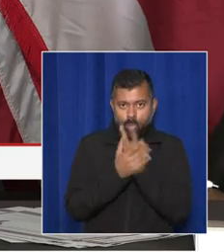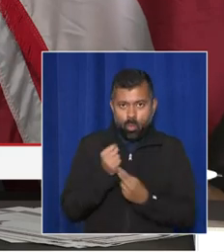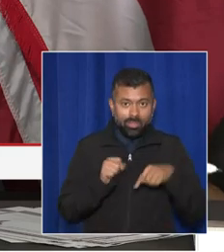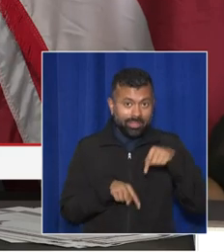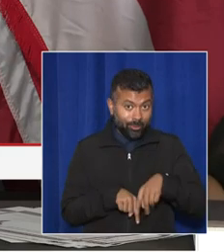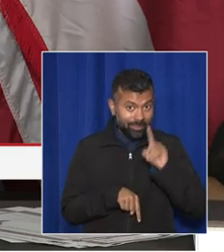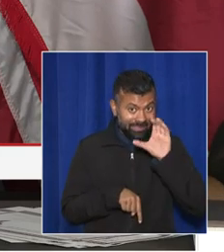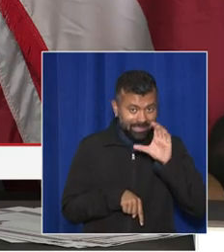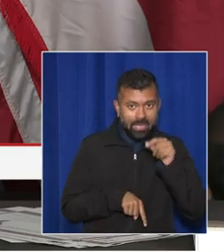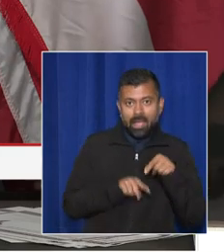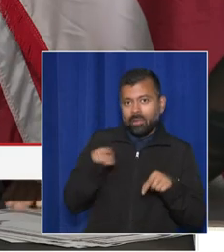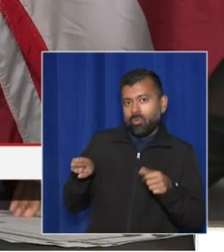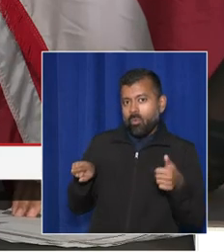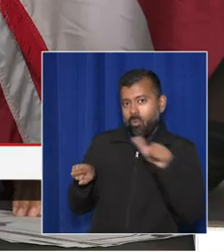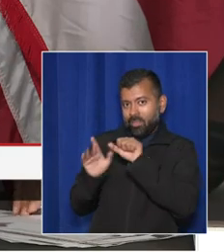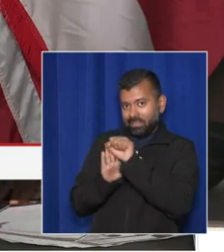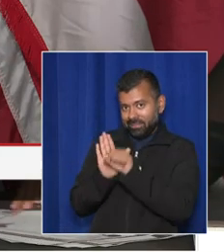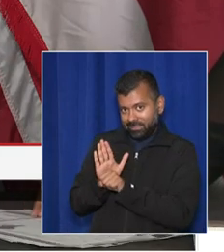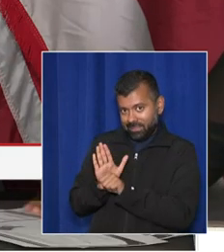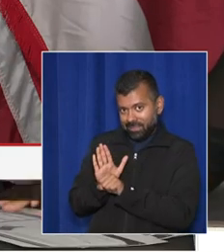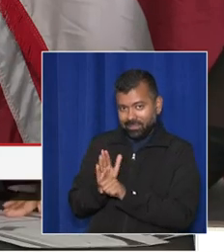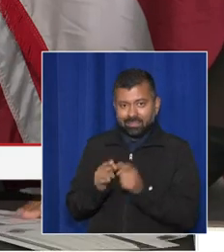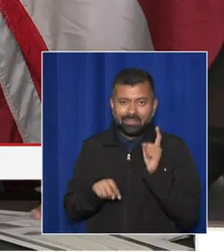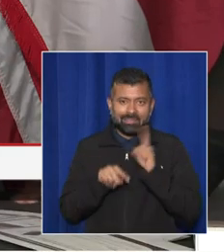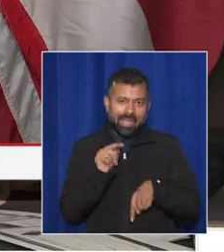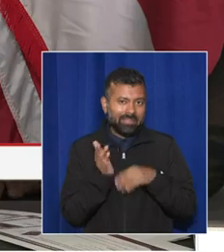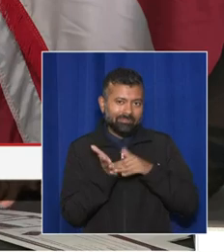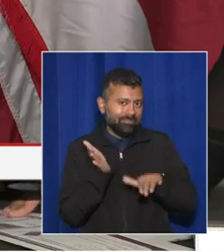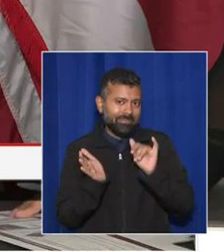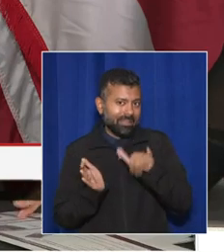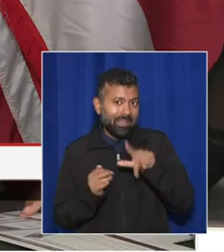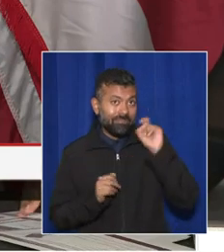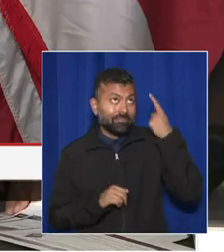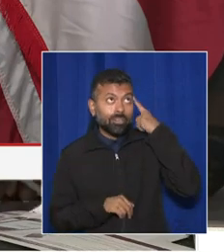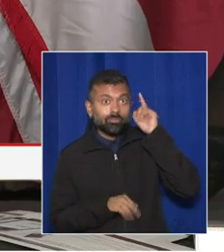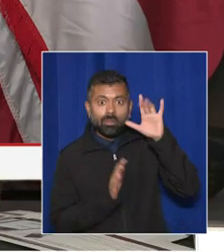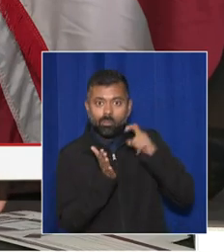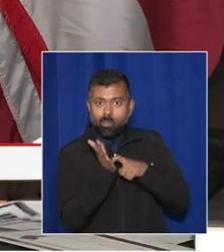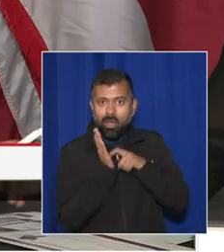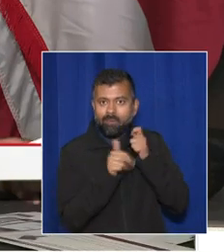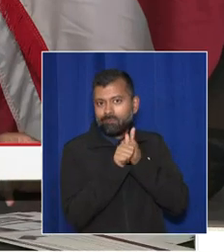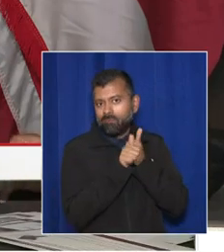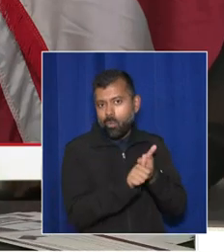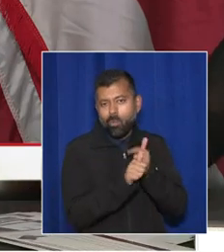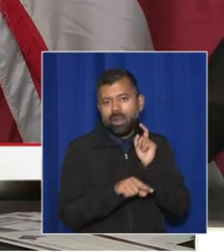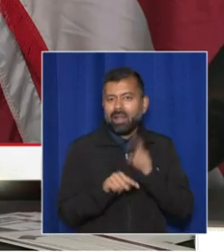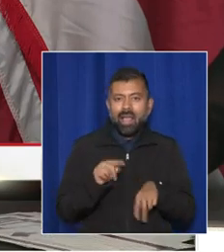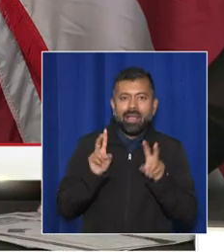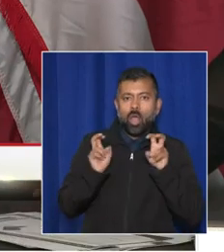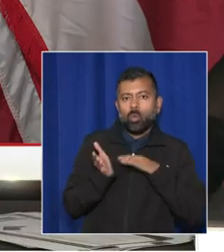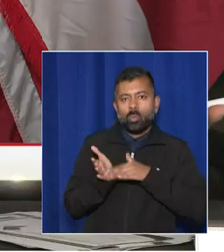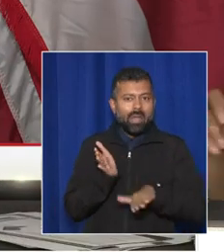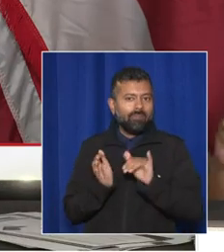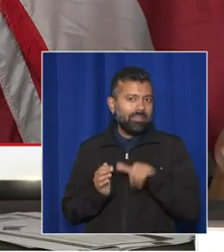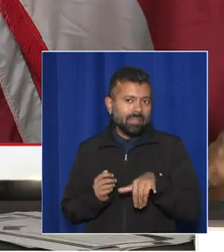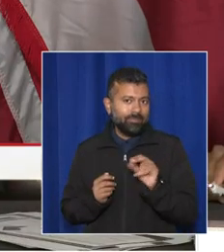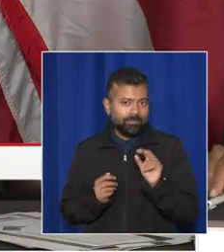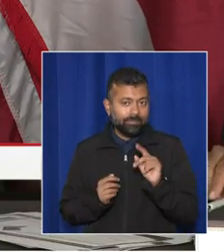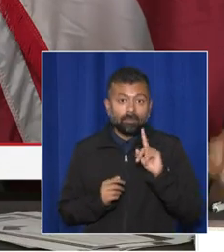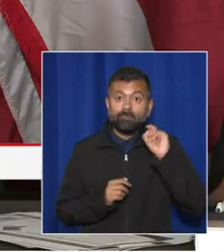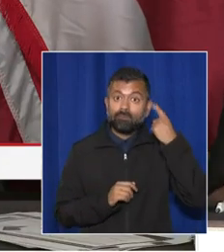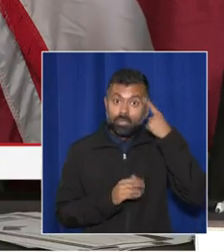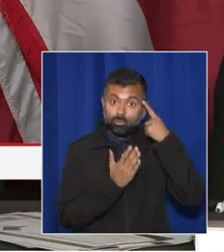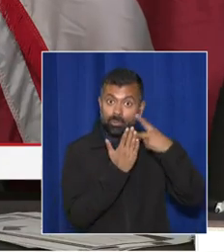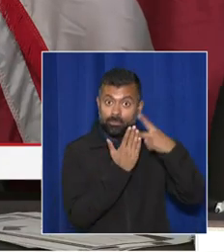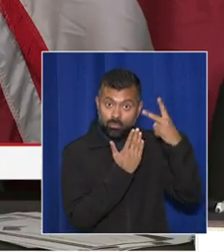nor discretion to waive that. I want to remind folks this is a federal program that we're implementing. Each state implements based on